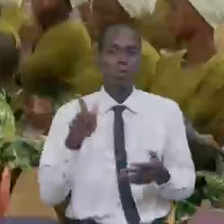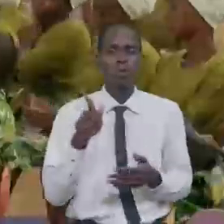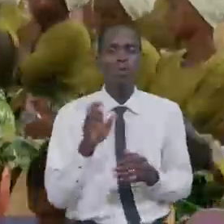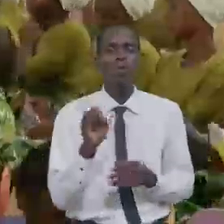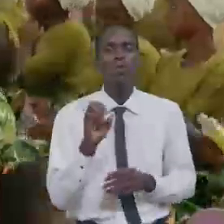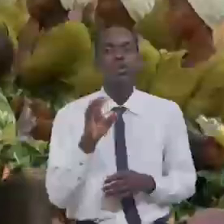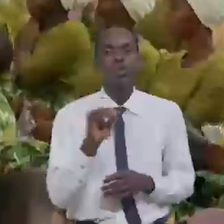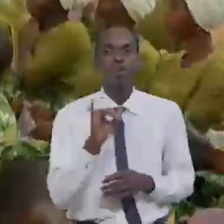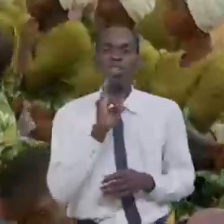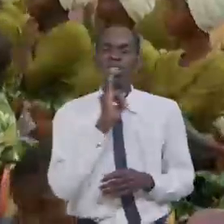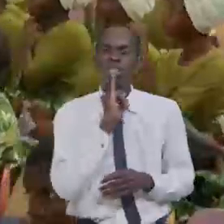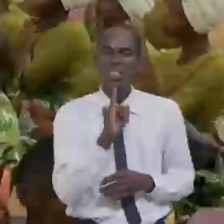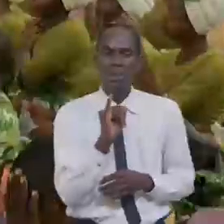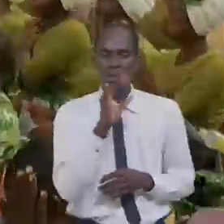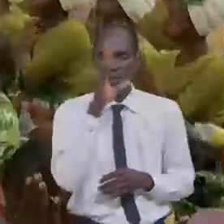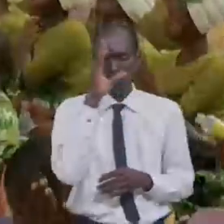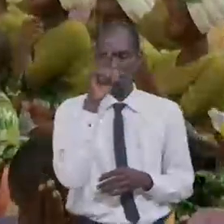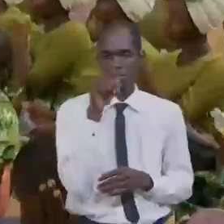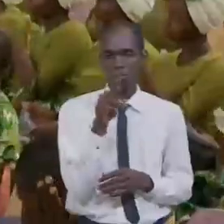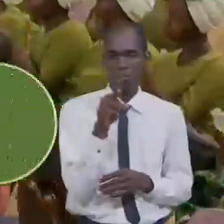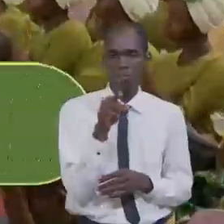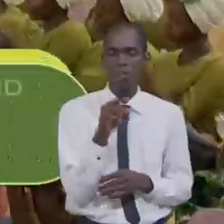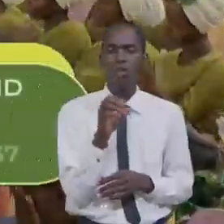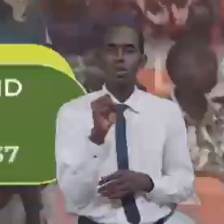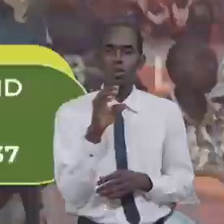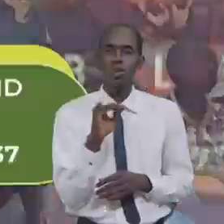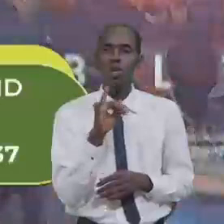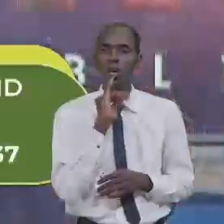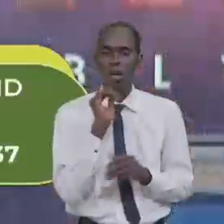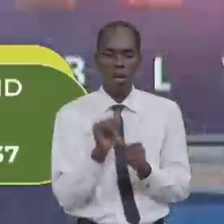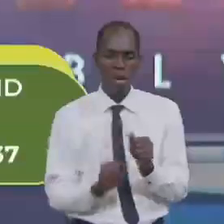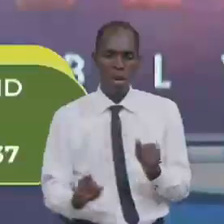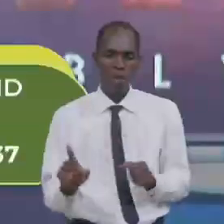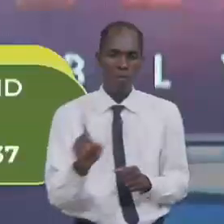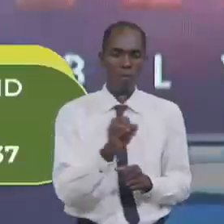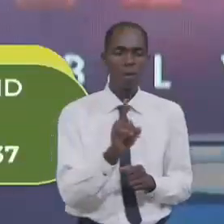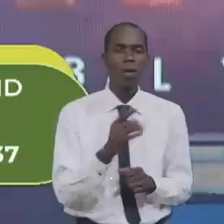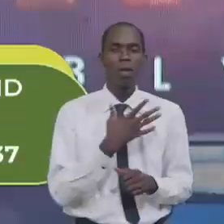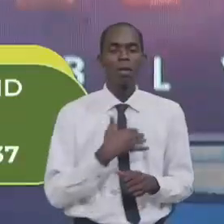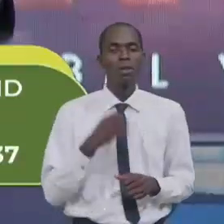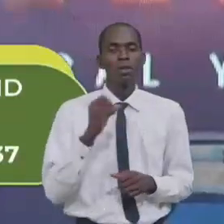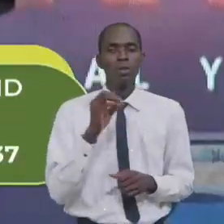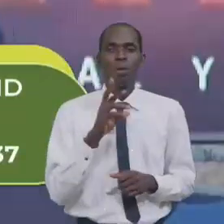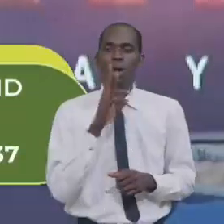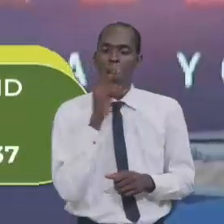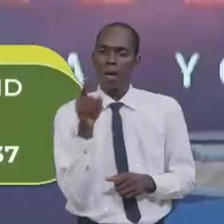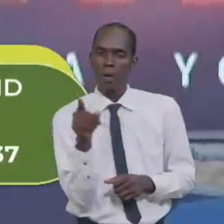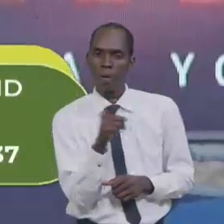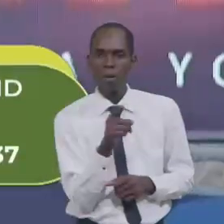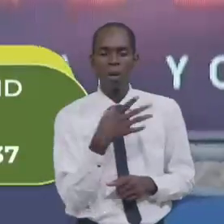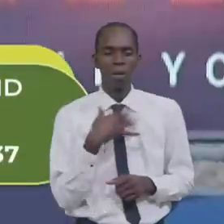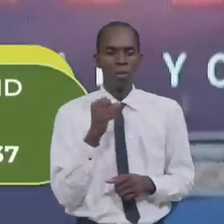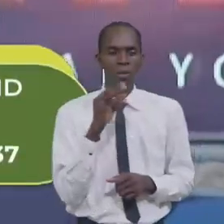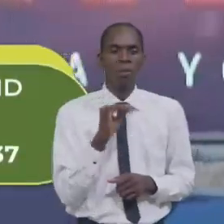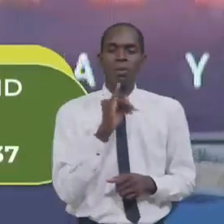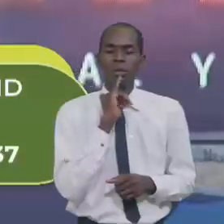he, so is everyone, and so are you. And so is he, and